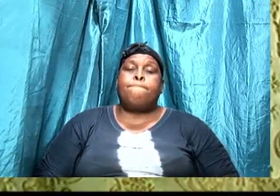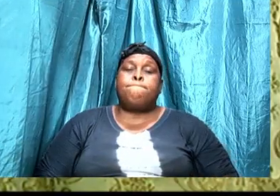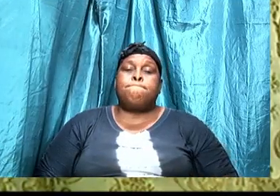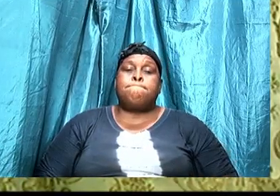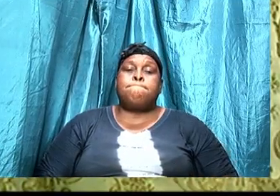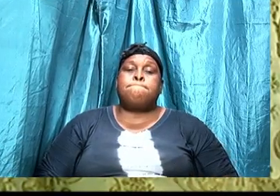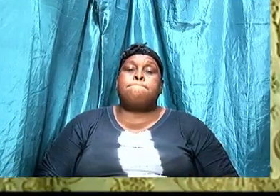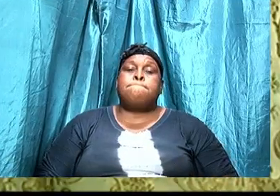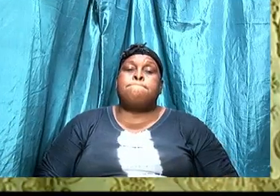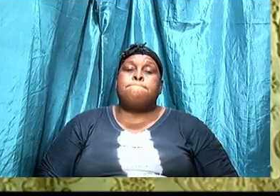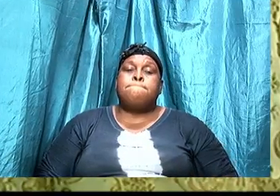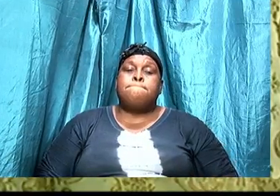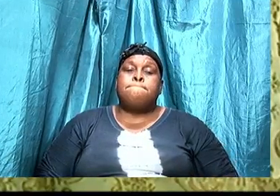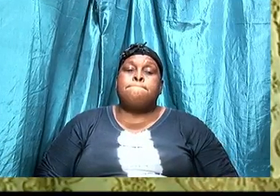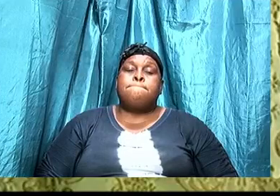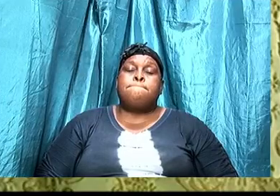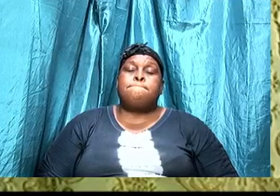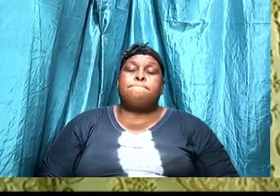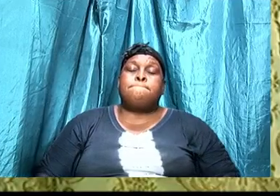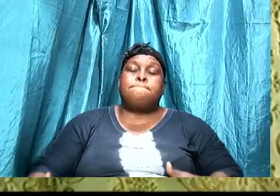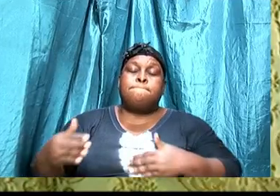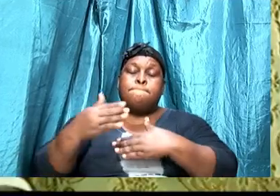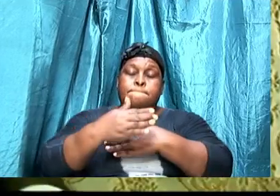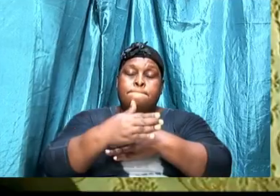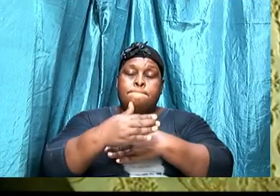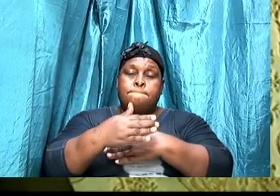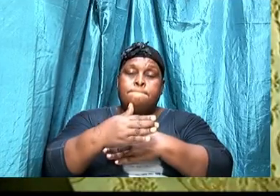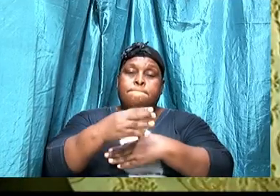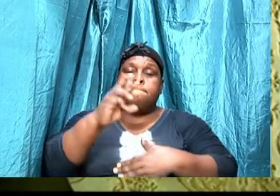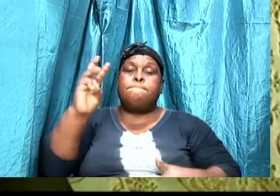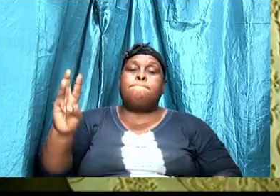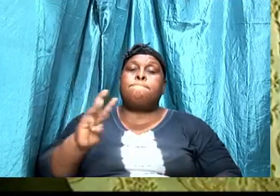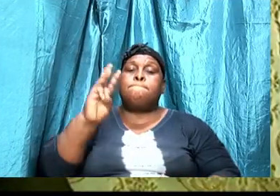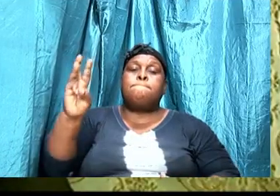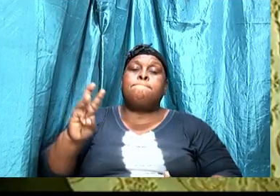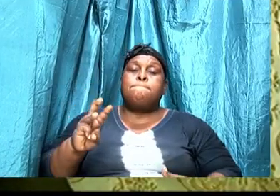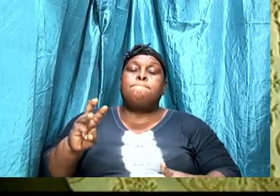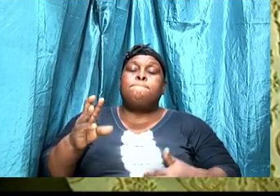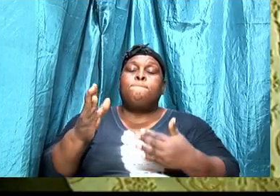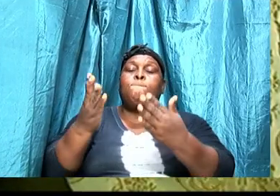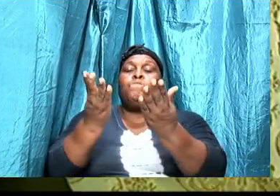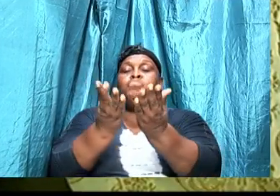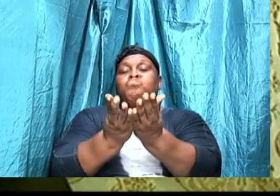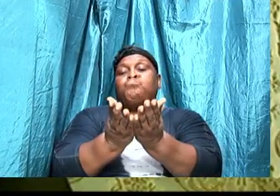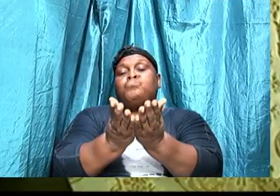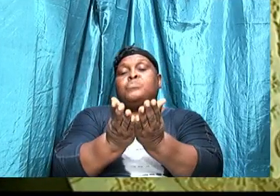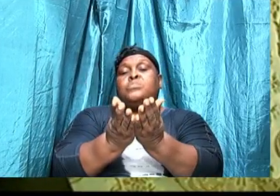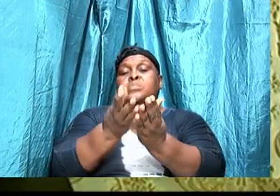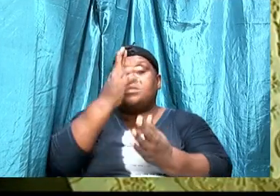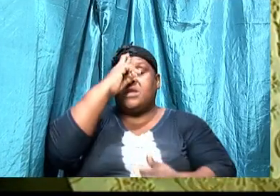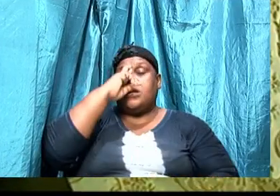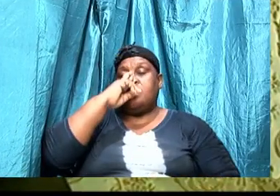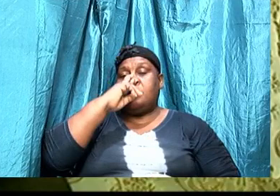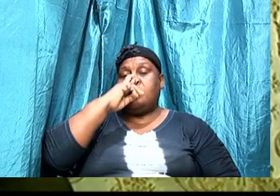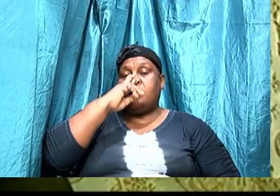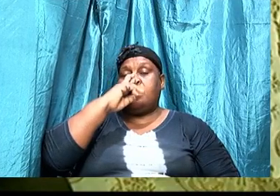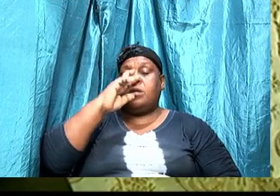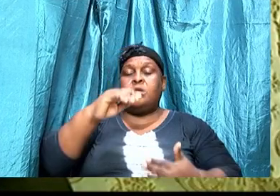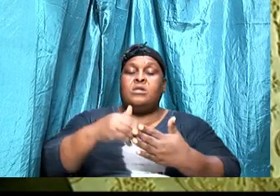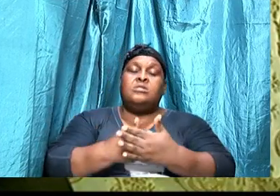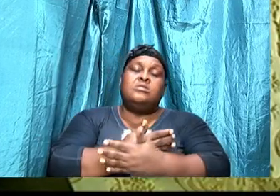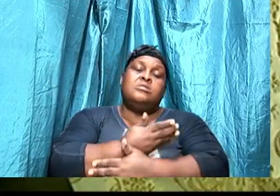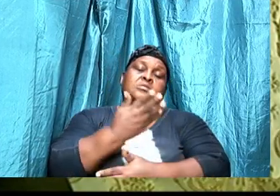next week. I'm not sure if we will continue with the book of Romans, or we will look at some